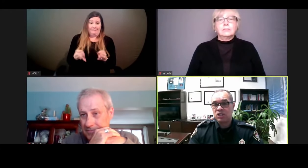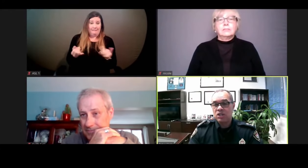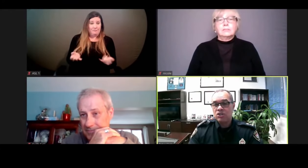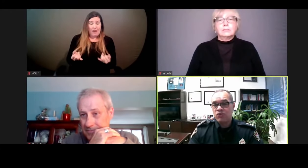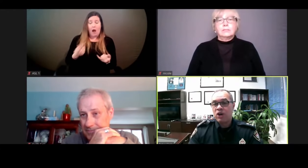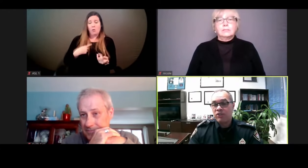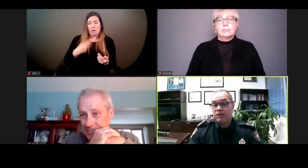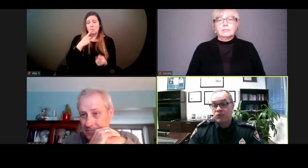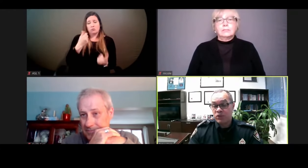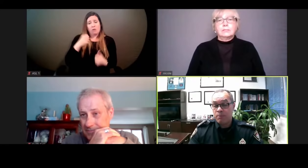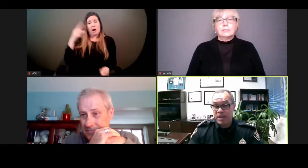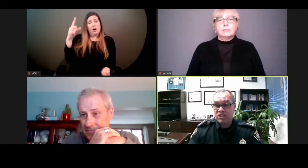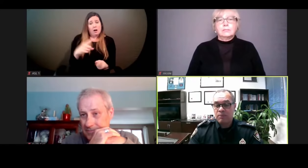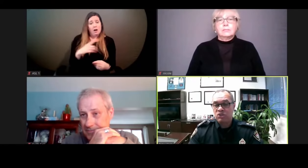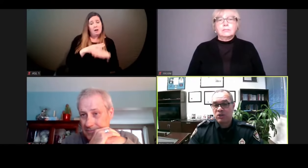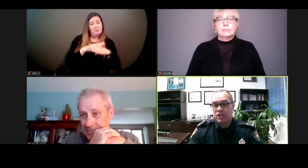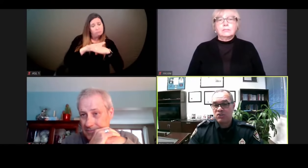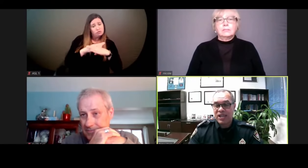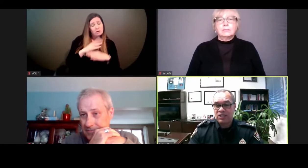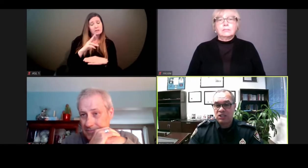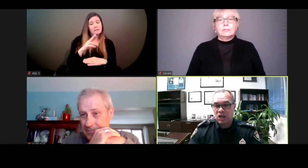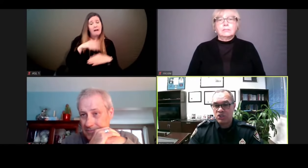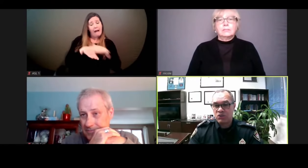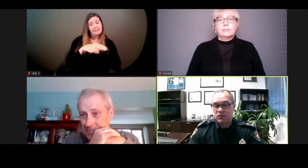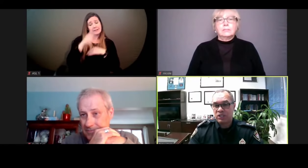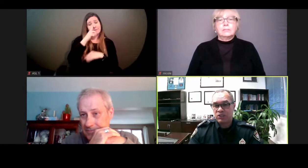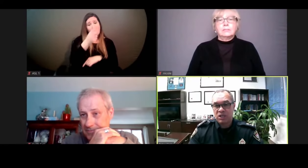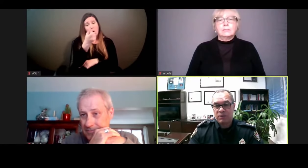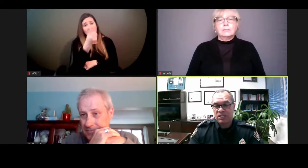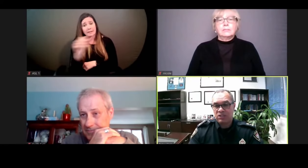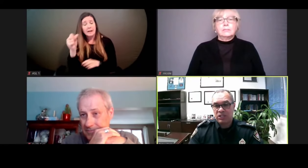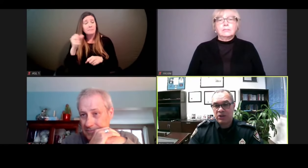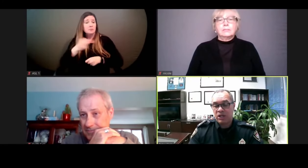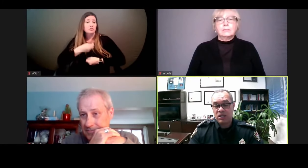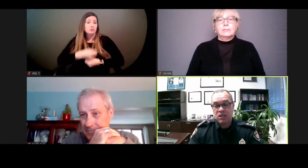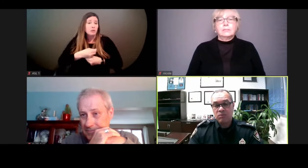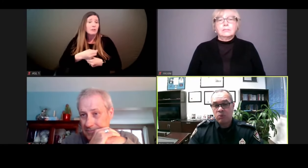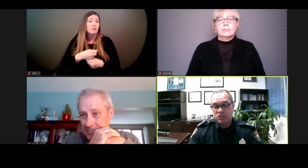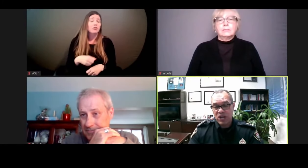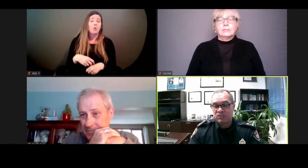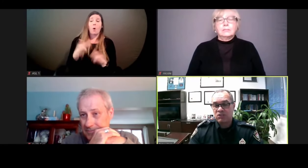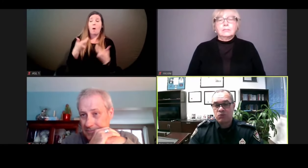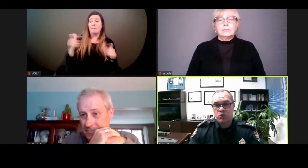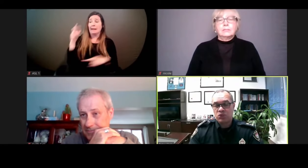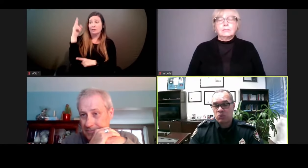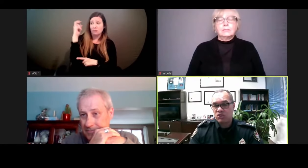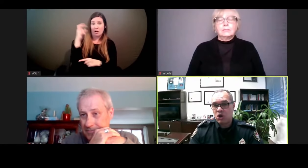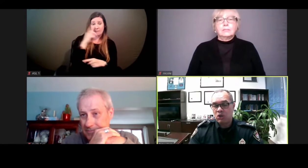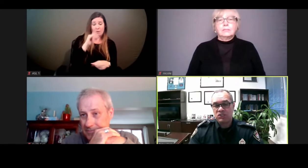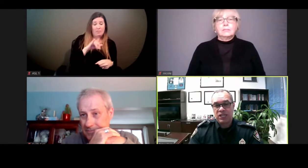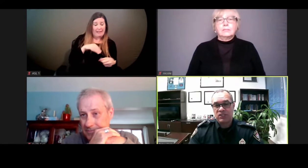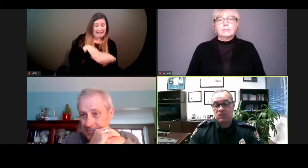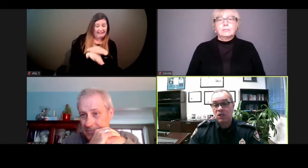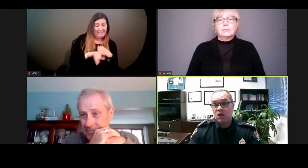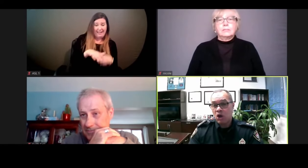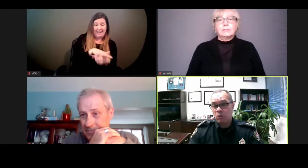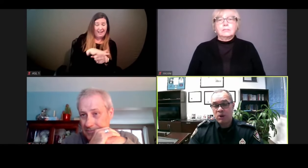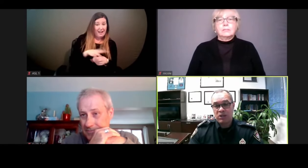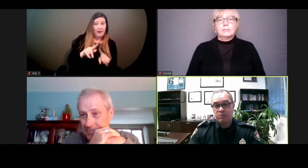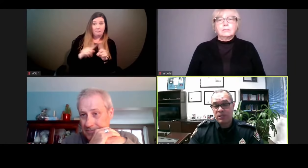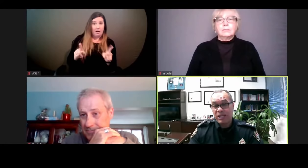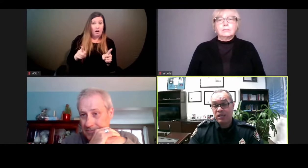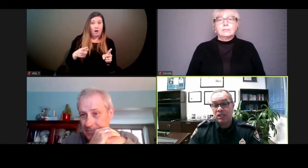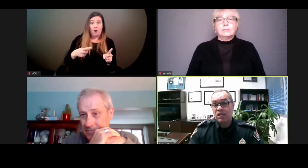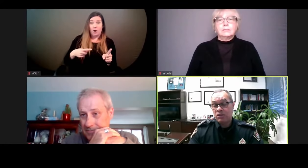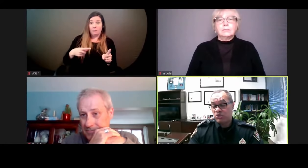access for the main demonstrators and the larger vehicles coming into the area. But what you're asking for, sir, was all assessed, all part